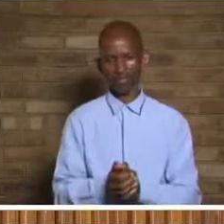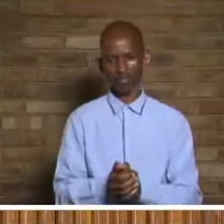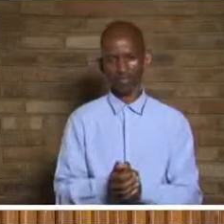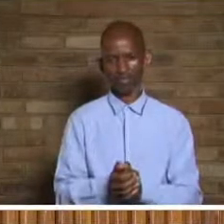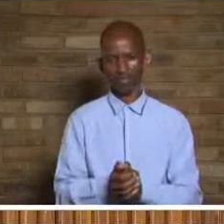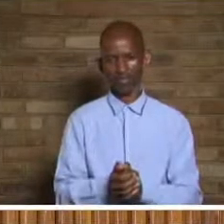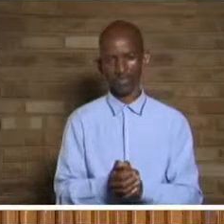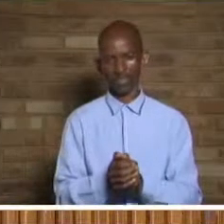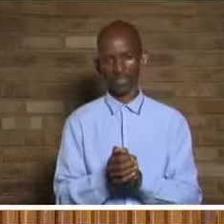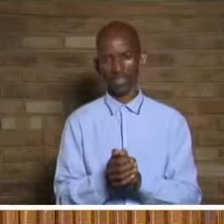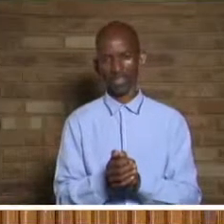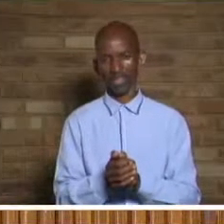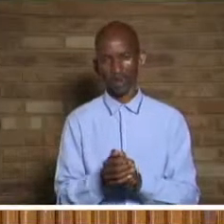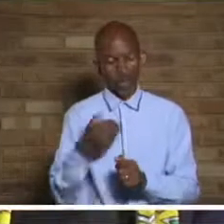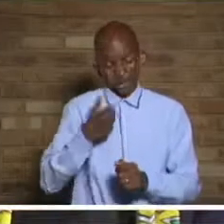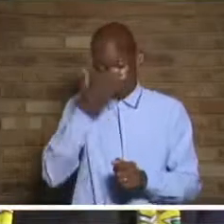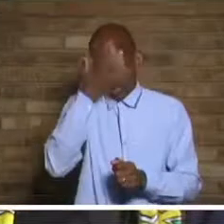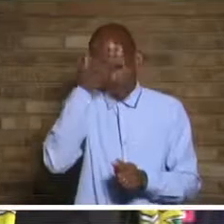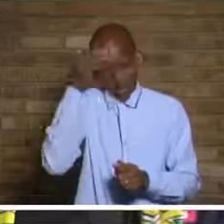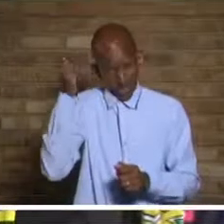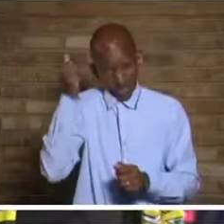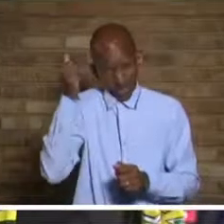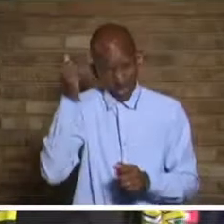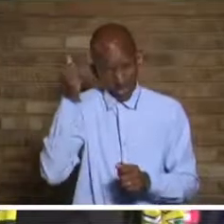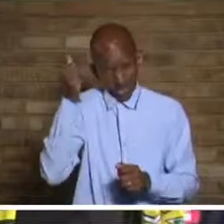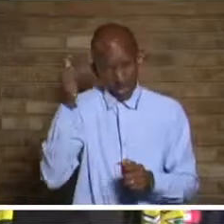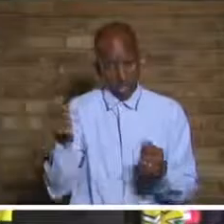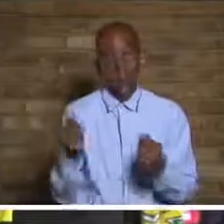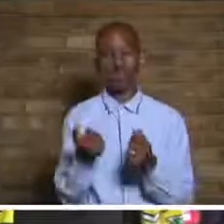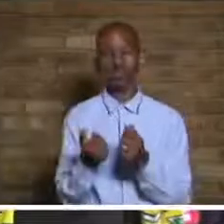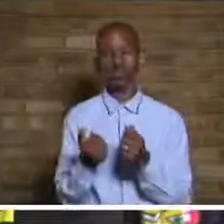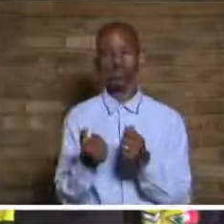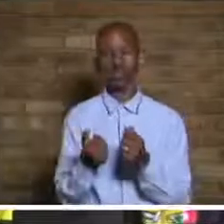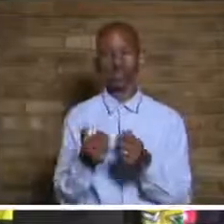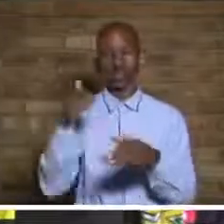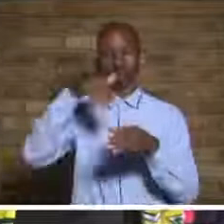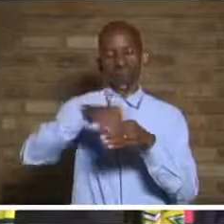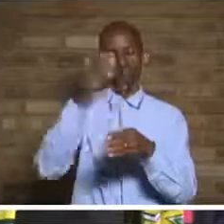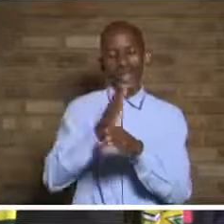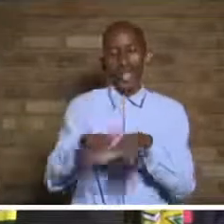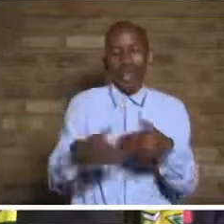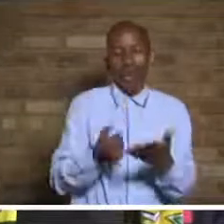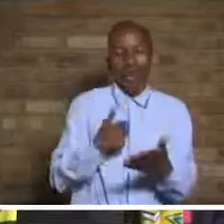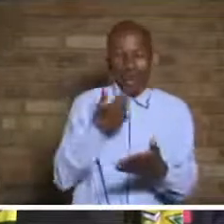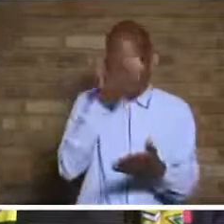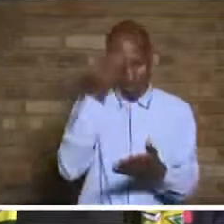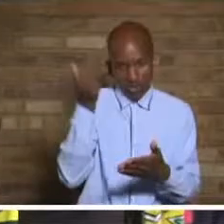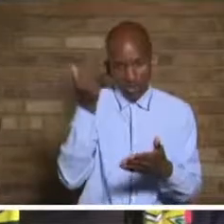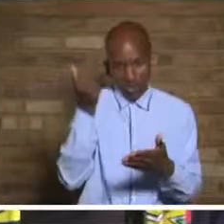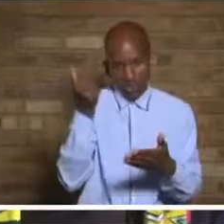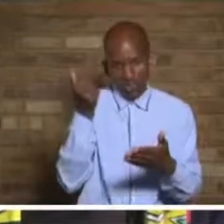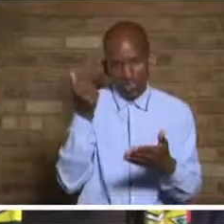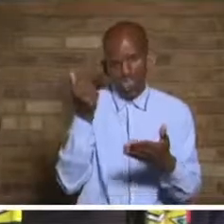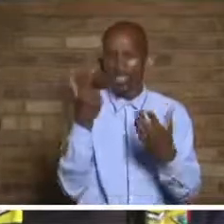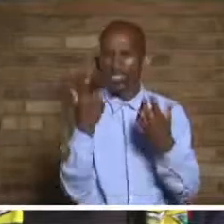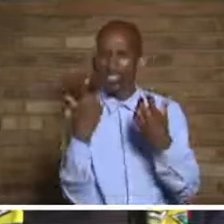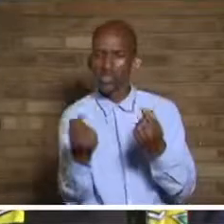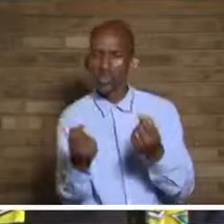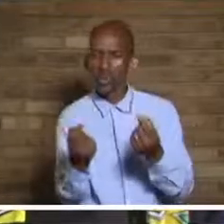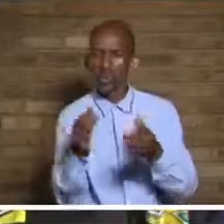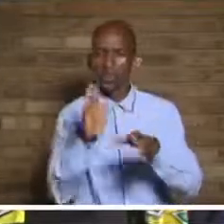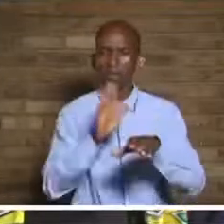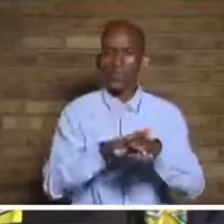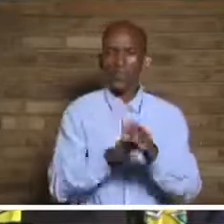the issues. We didn't know how to get the internships, and we didn't know how to do